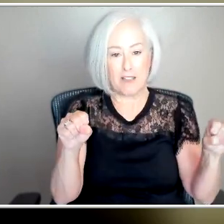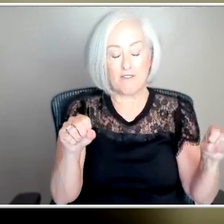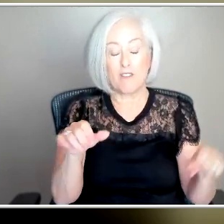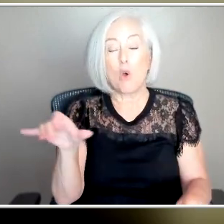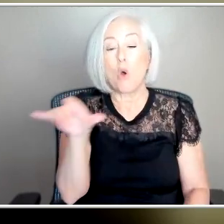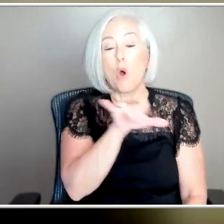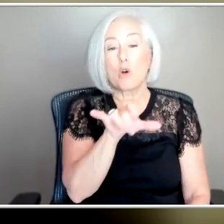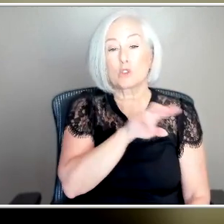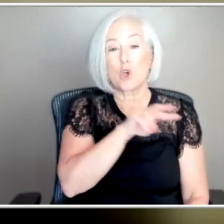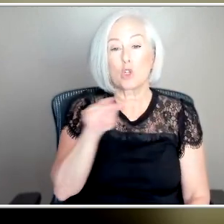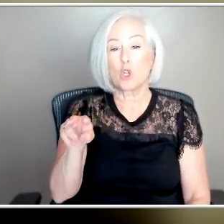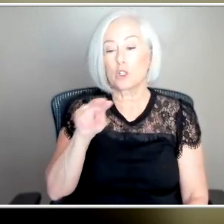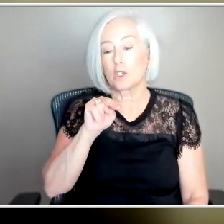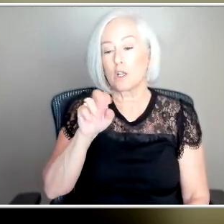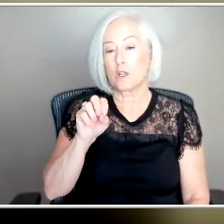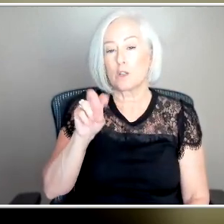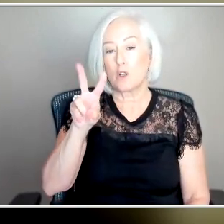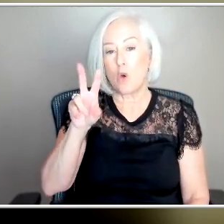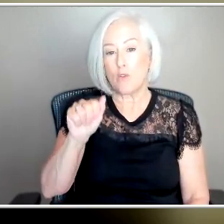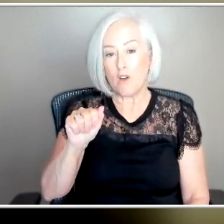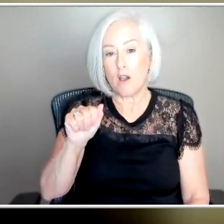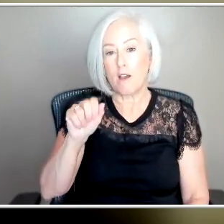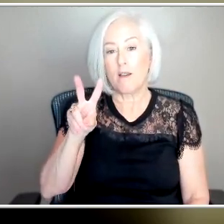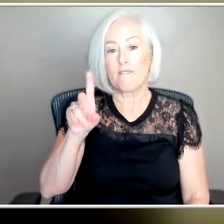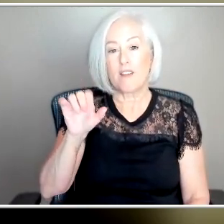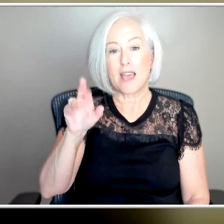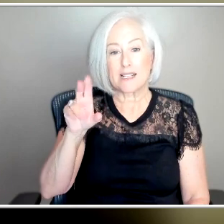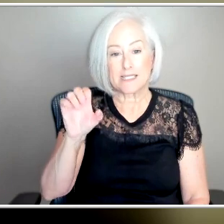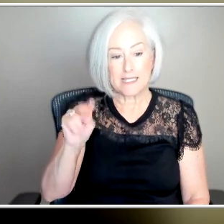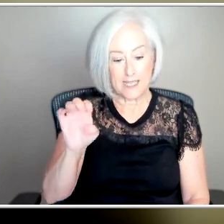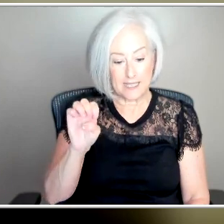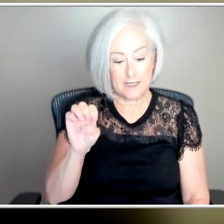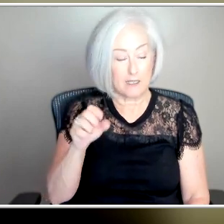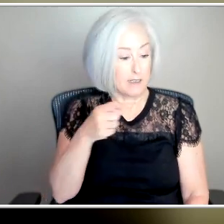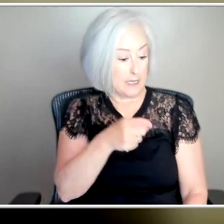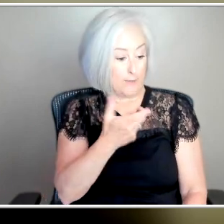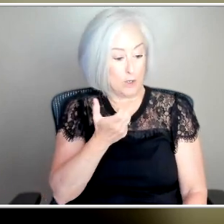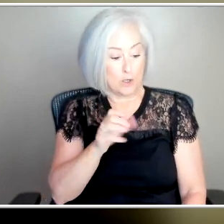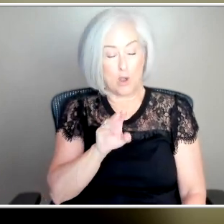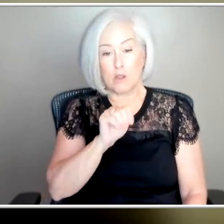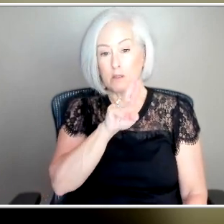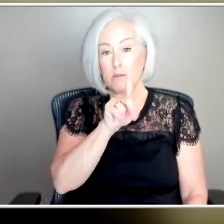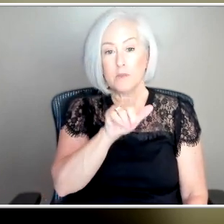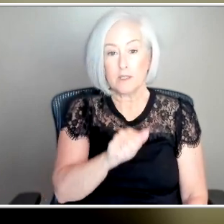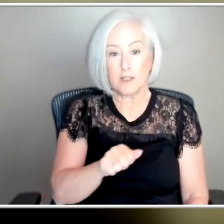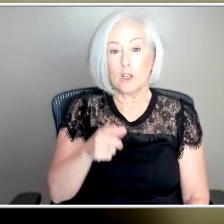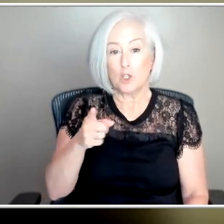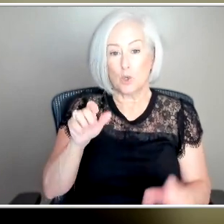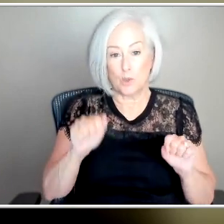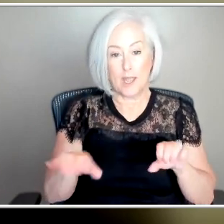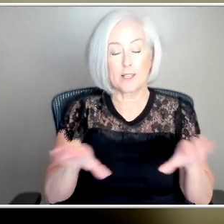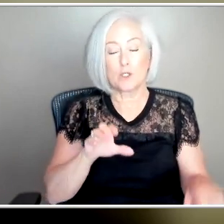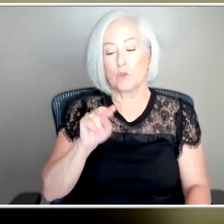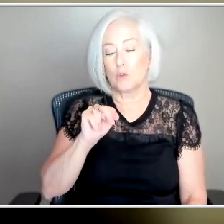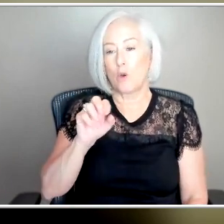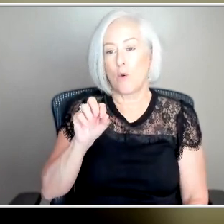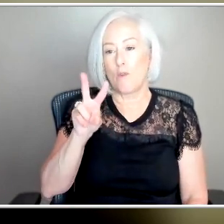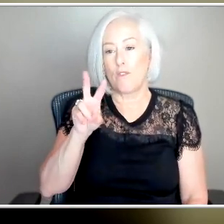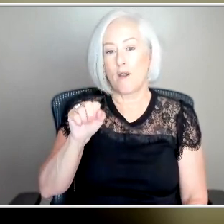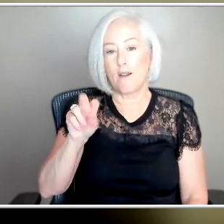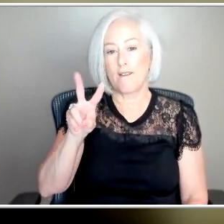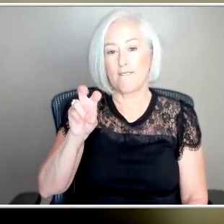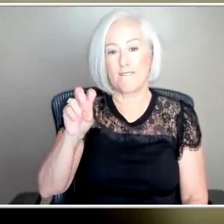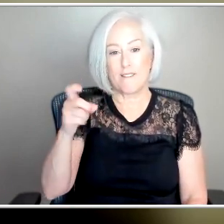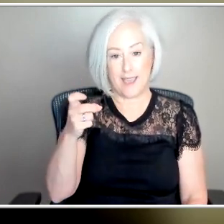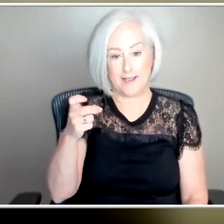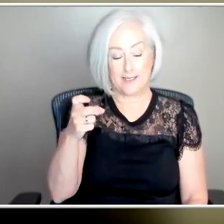vaccine. So if you don't want to take the mRNA vaccine for one reason or another, there is Novavax out there as well. And for